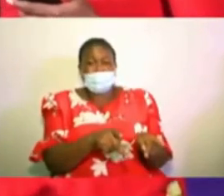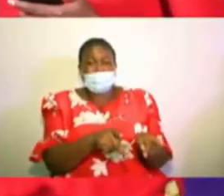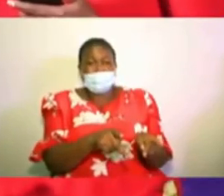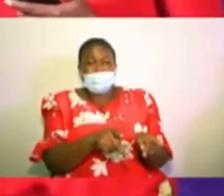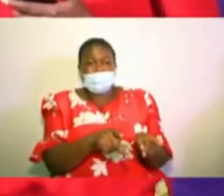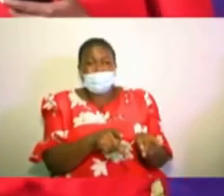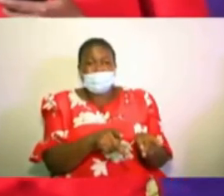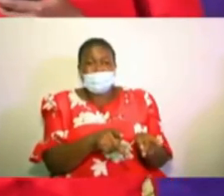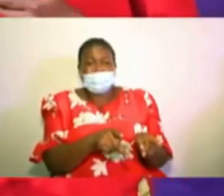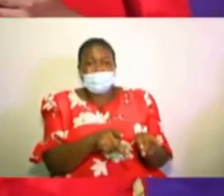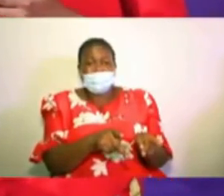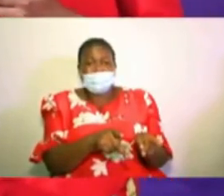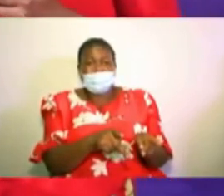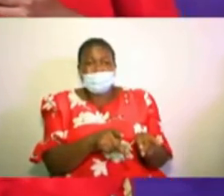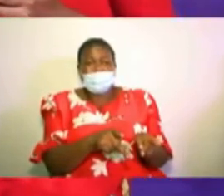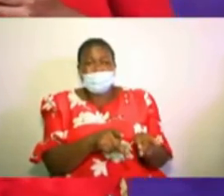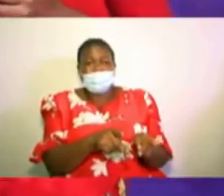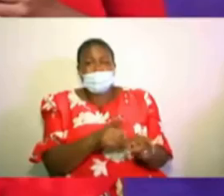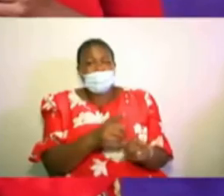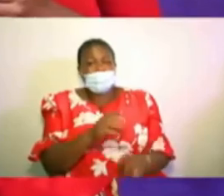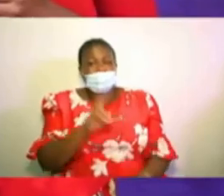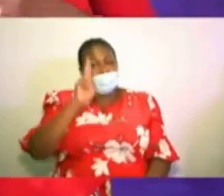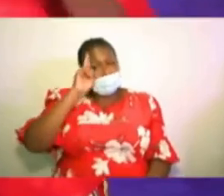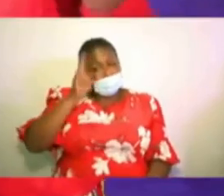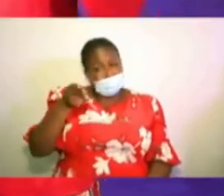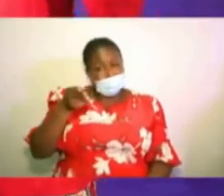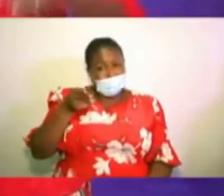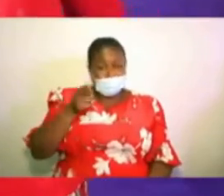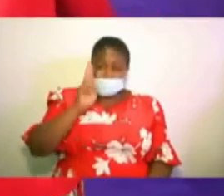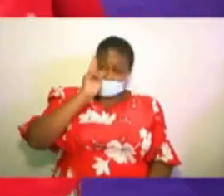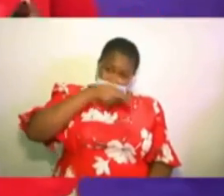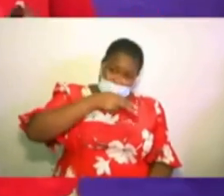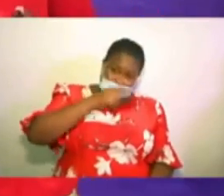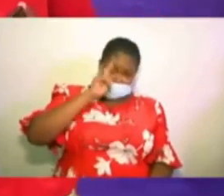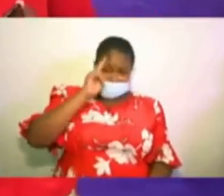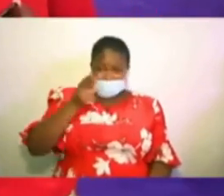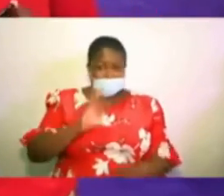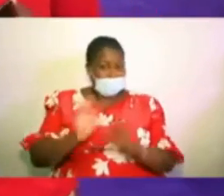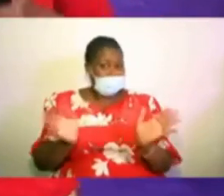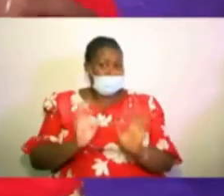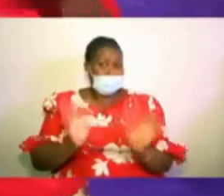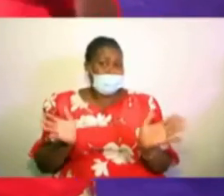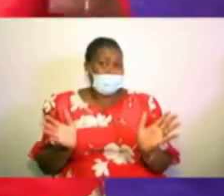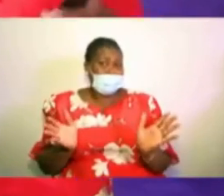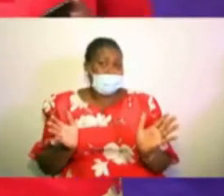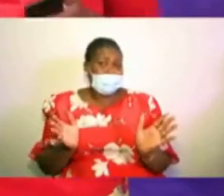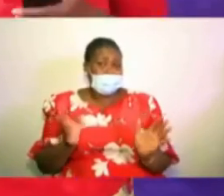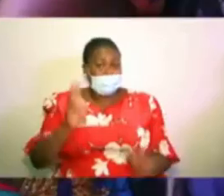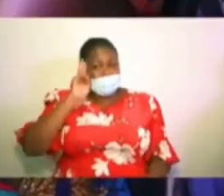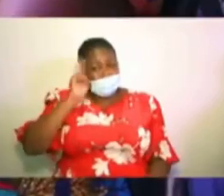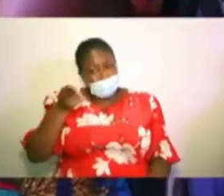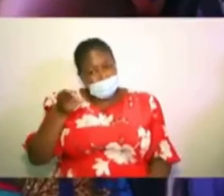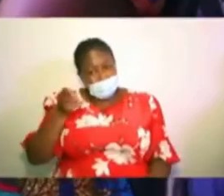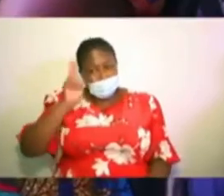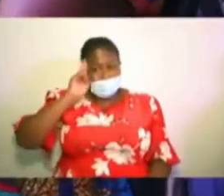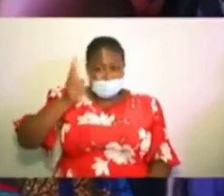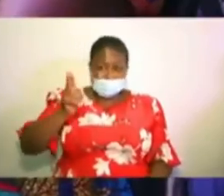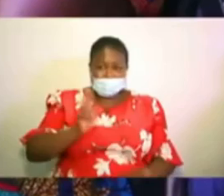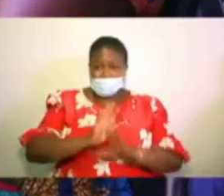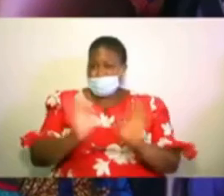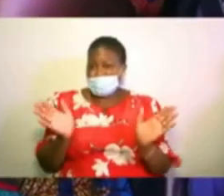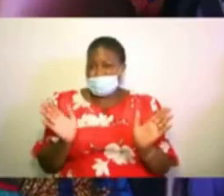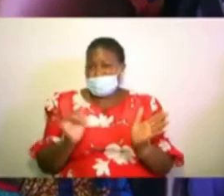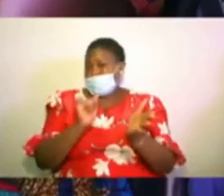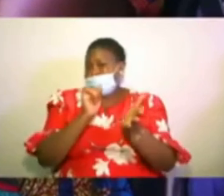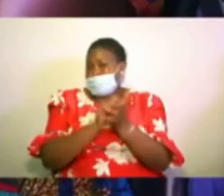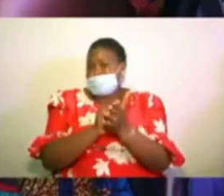that fellowship is a high high. Vous dites bonjour, bonjour. That's fellowship, but it's high high. C'est communion, c'est il y a